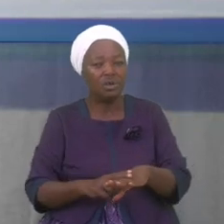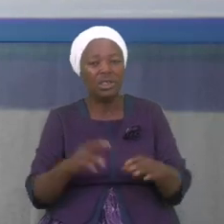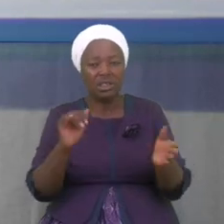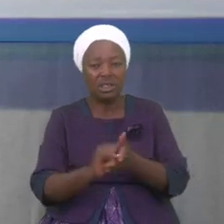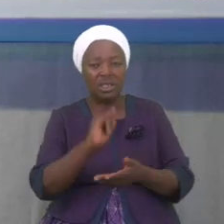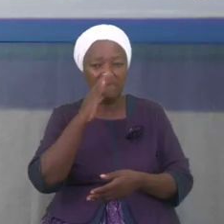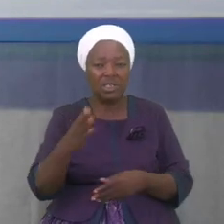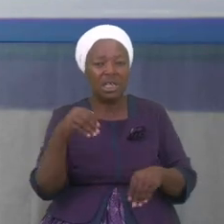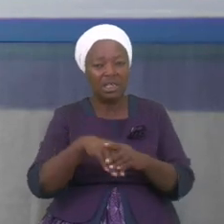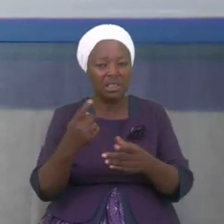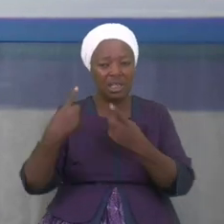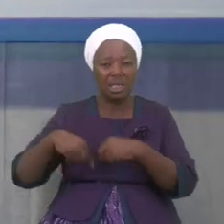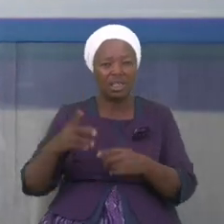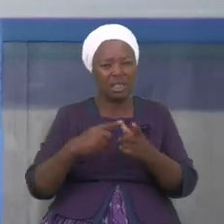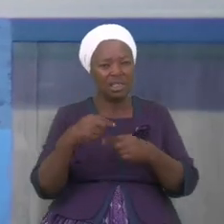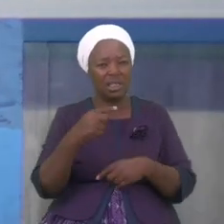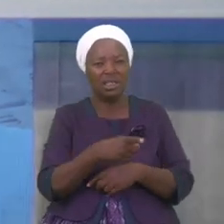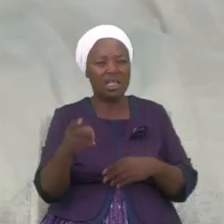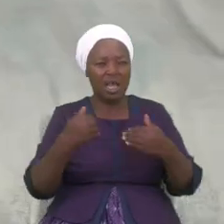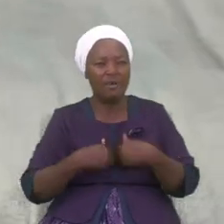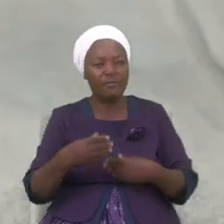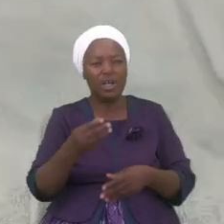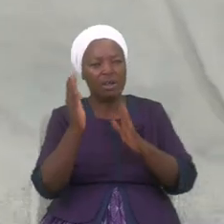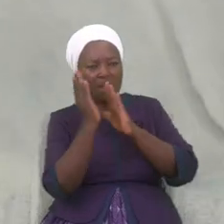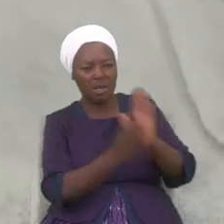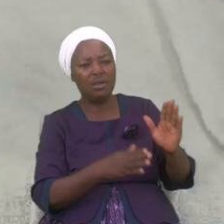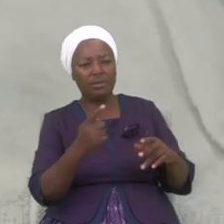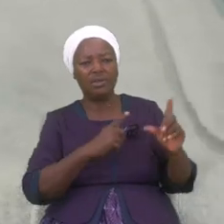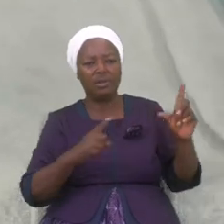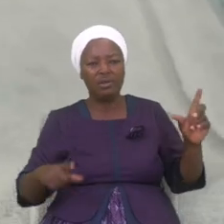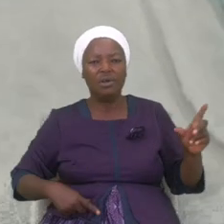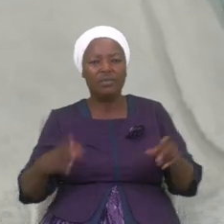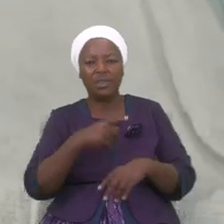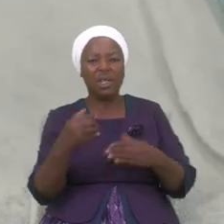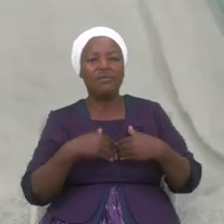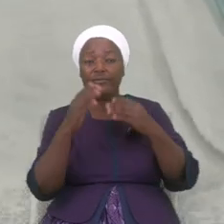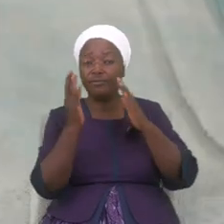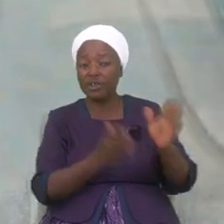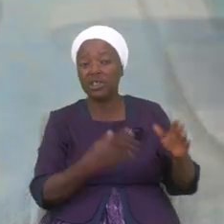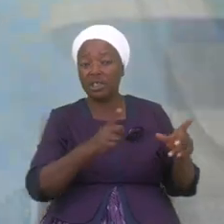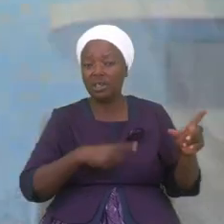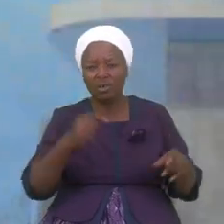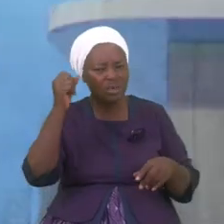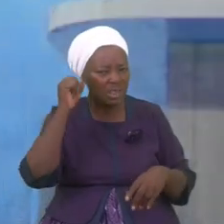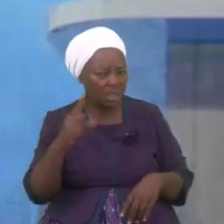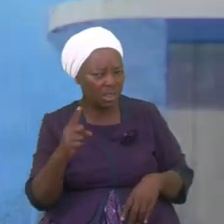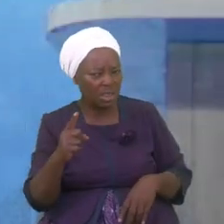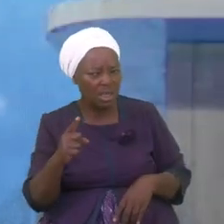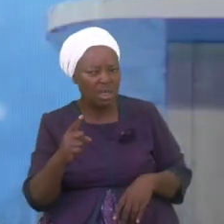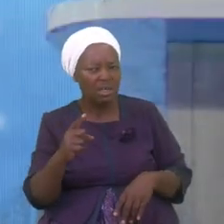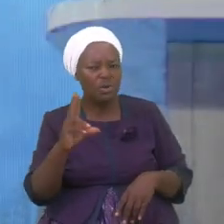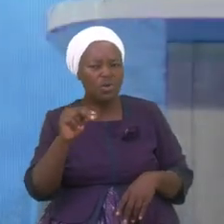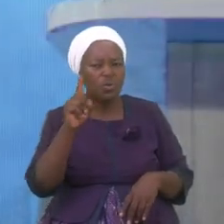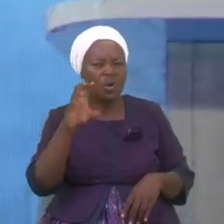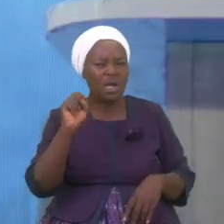they have forsaken the Lord. You understand? Nobody can be corrupt if he's with the Lord, if he's